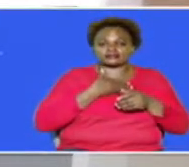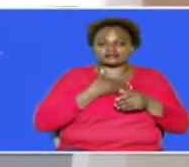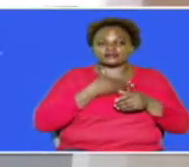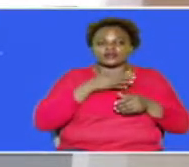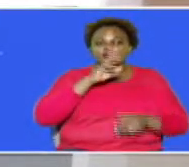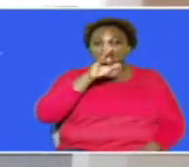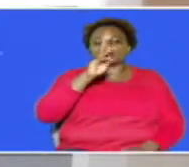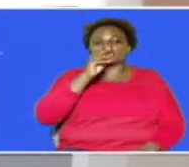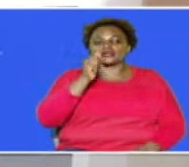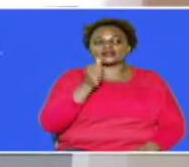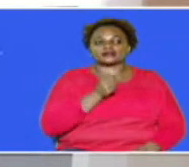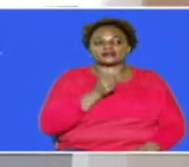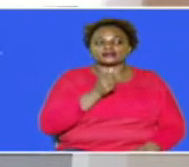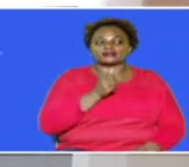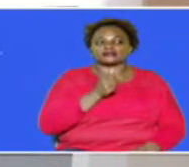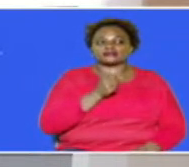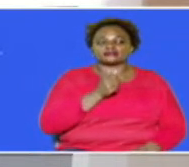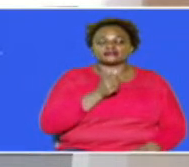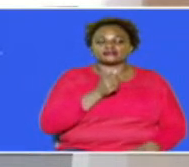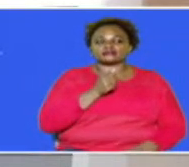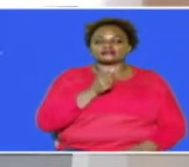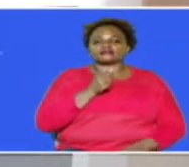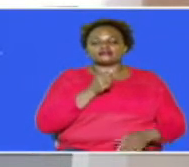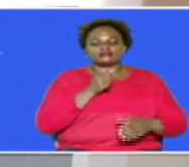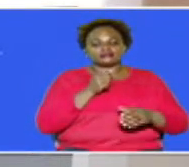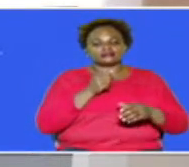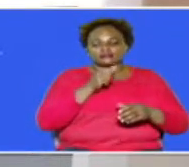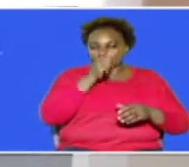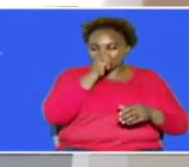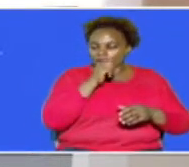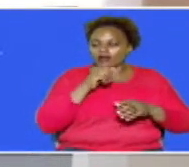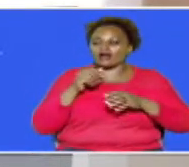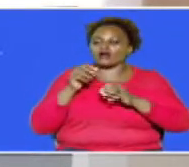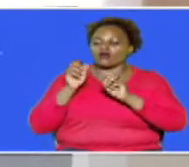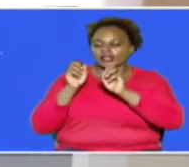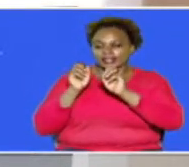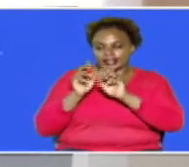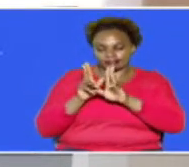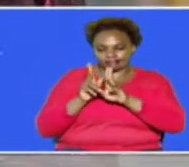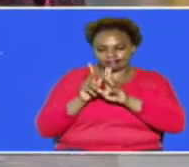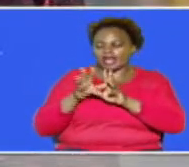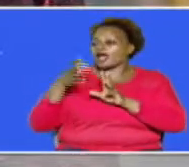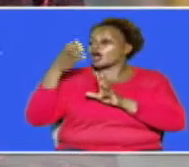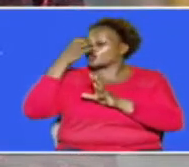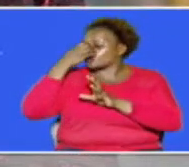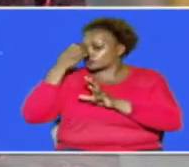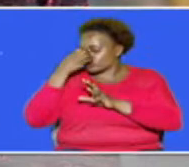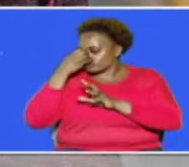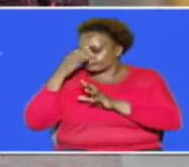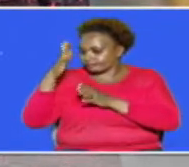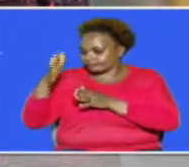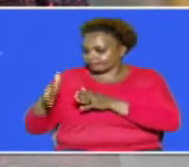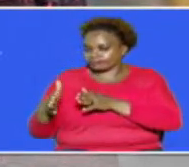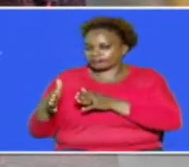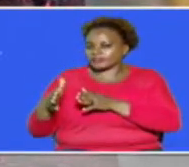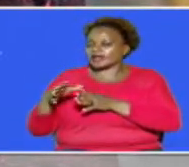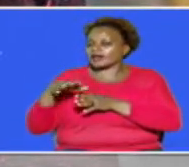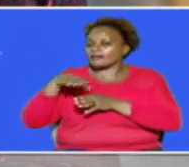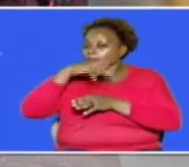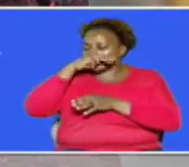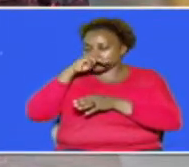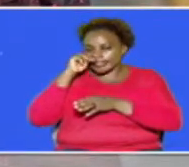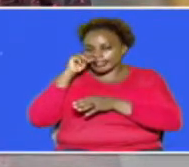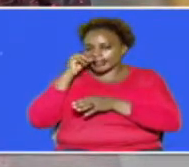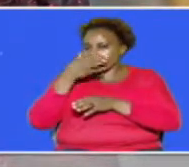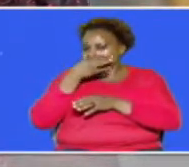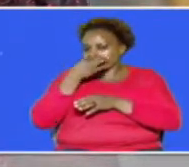UDA. Yeah. No. Yours with you see, what has happened is this. Uh-huh. Ruto, Musalia Mudavadi,